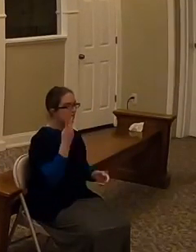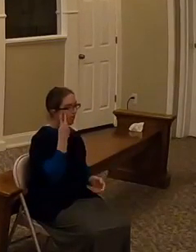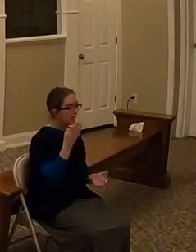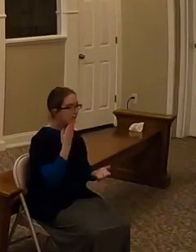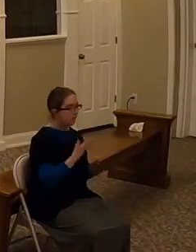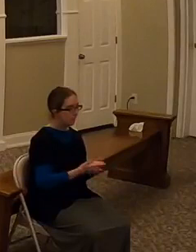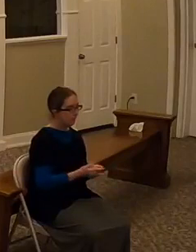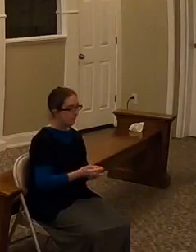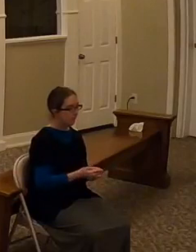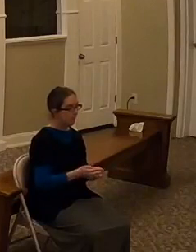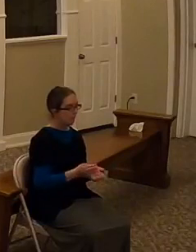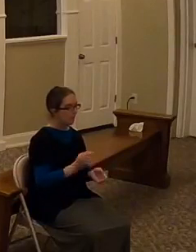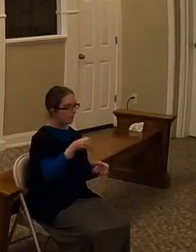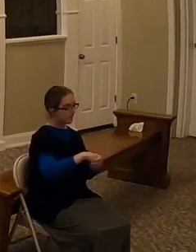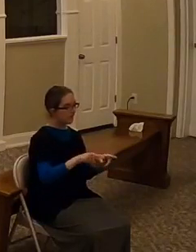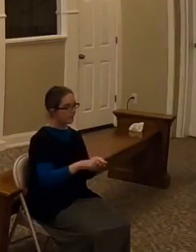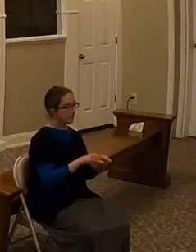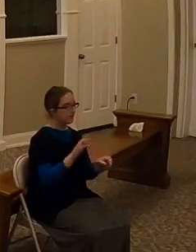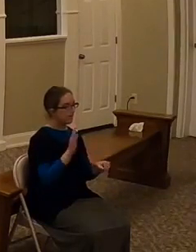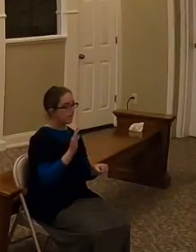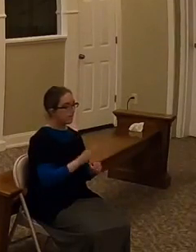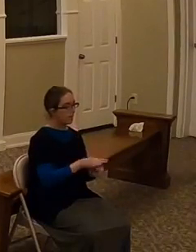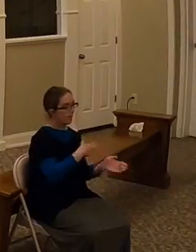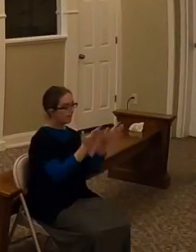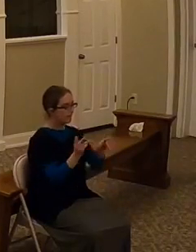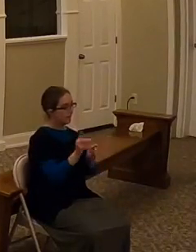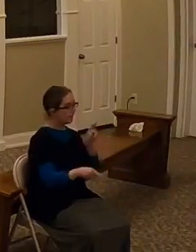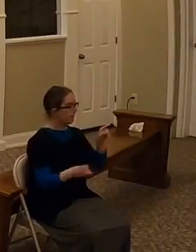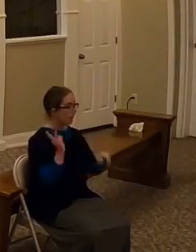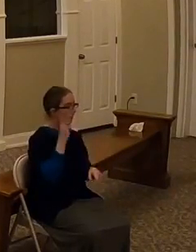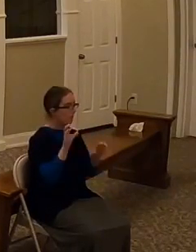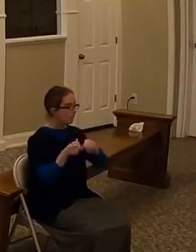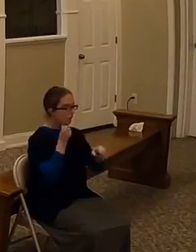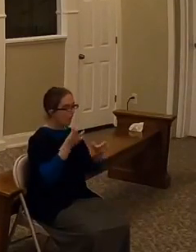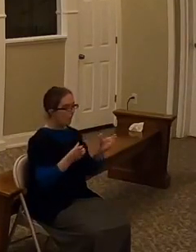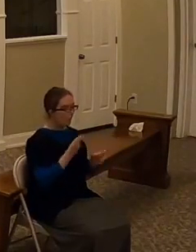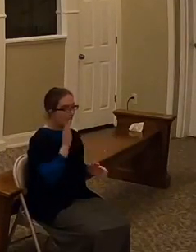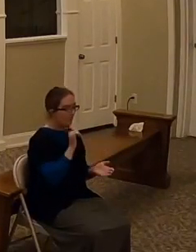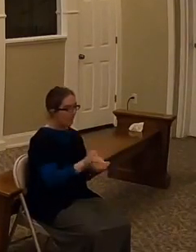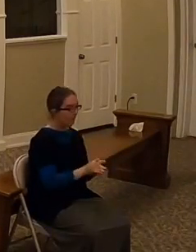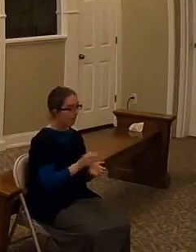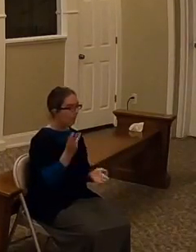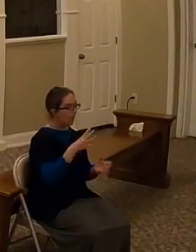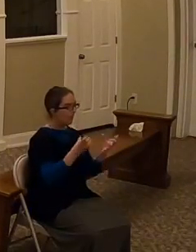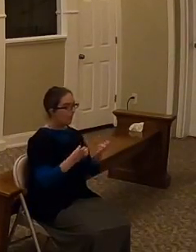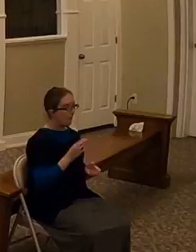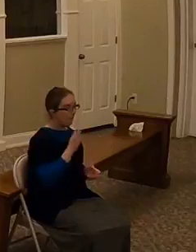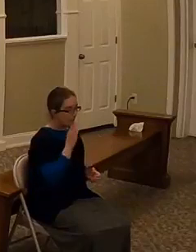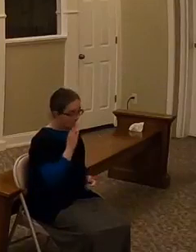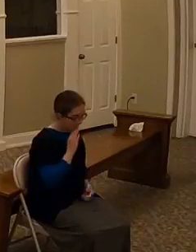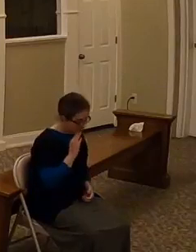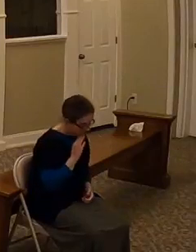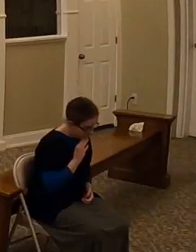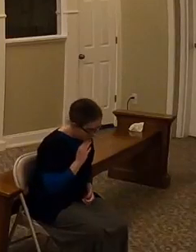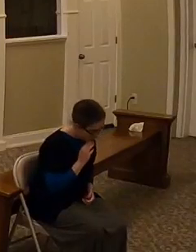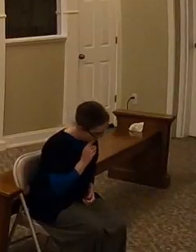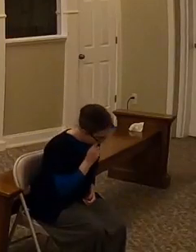the inside's still full of dead people. Amen. So we don't want to be that. We want to be what God wants us to be. Let's go on to lesson